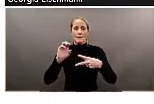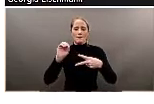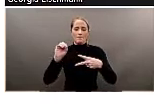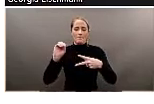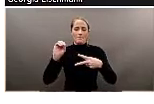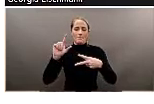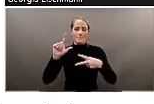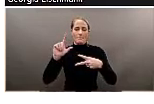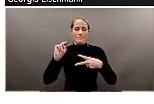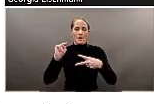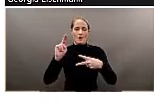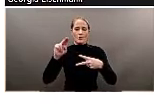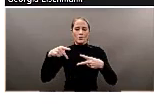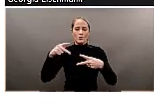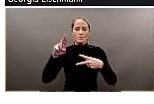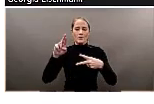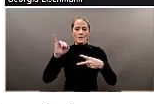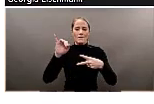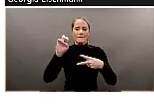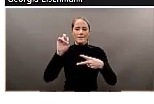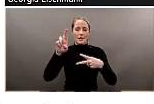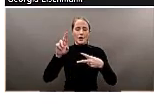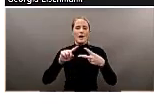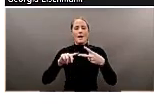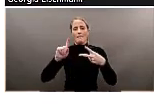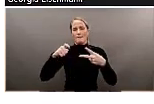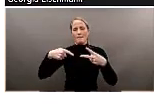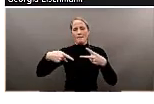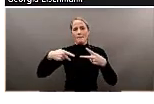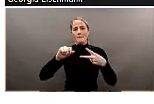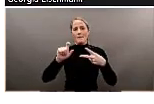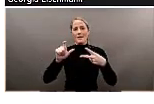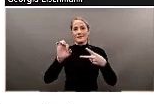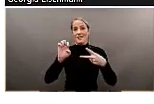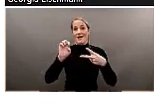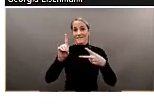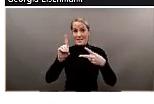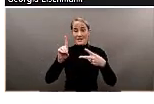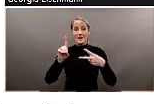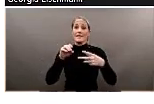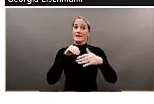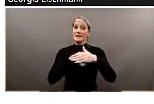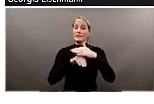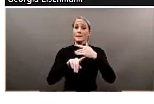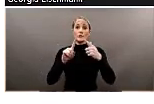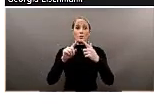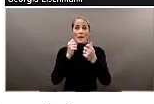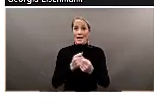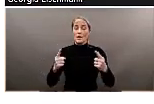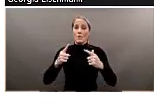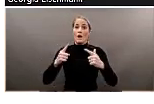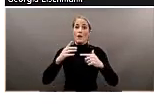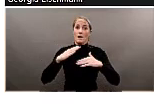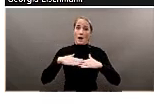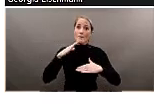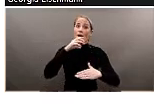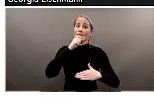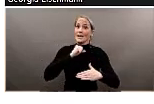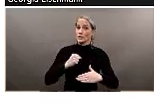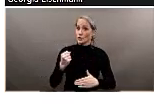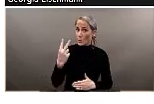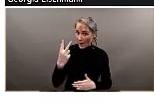pills, molnupiravir as well as Paxlovid. We launched this program to anyone that is in Massachusetts over the